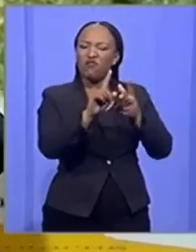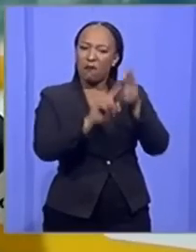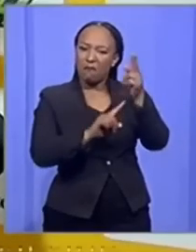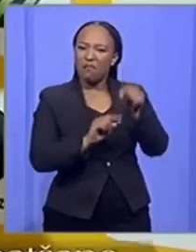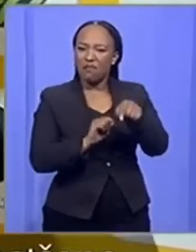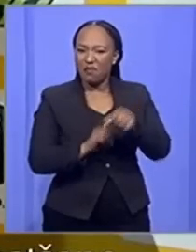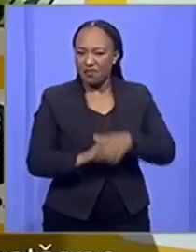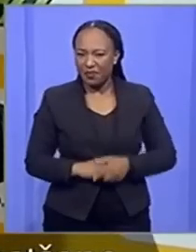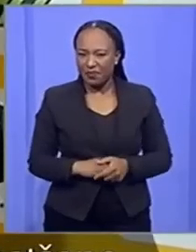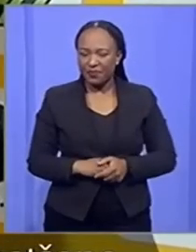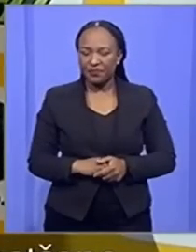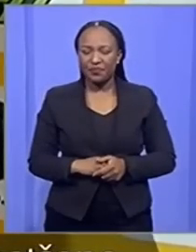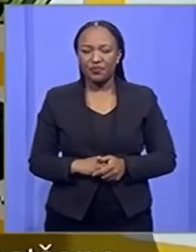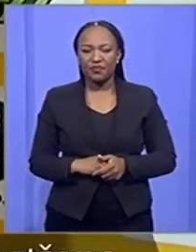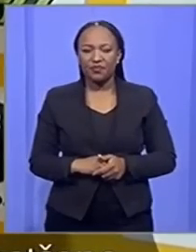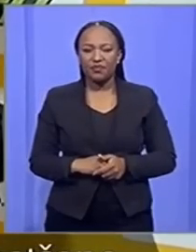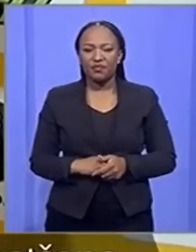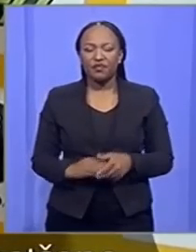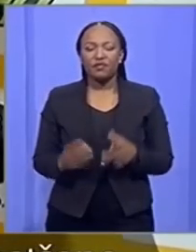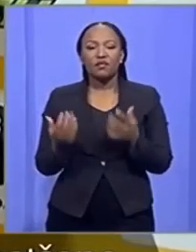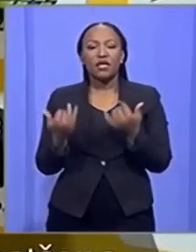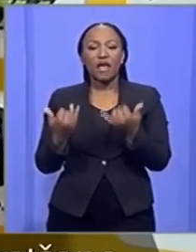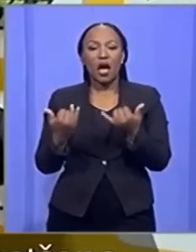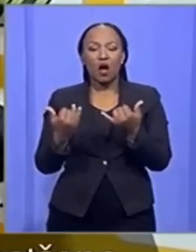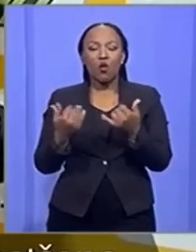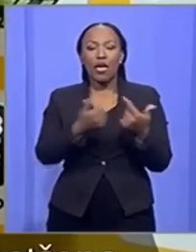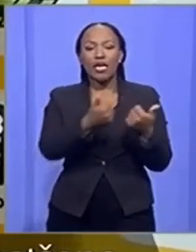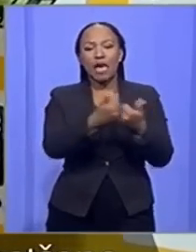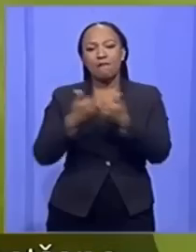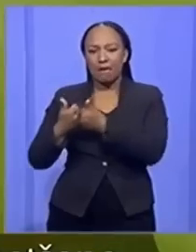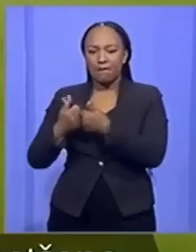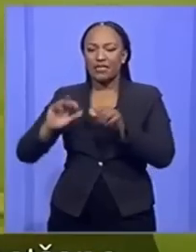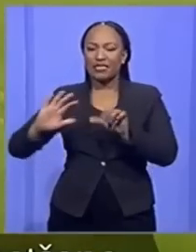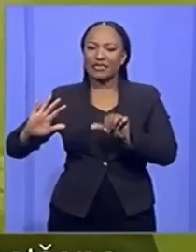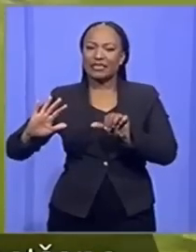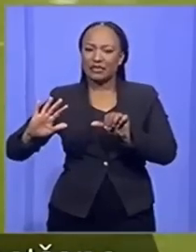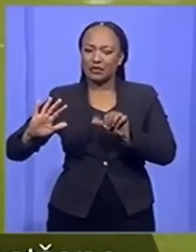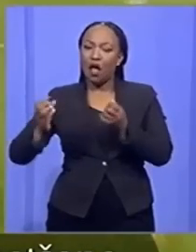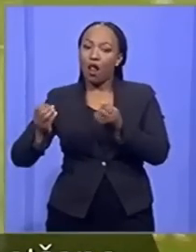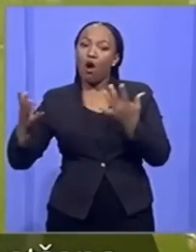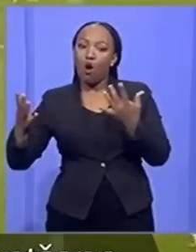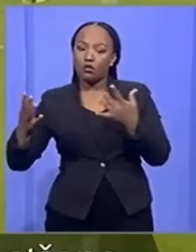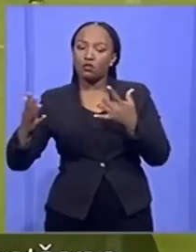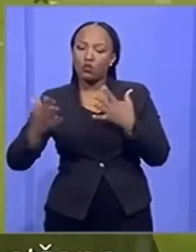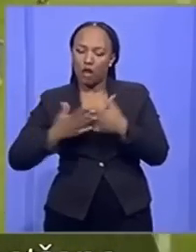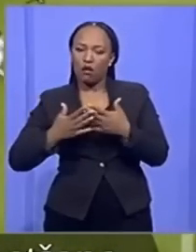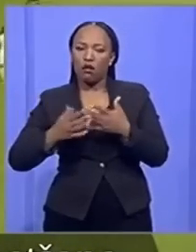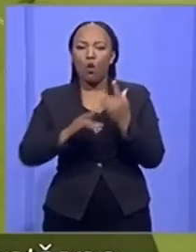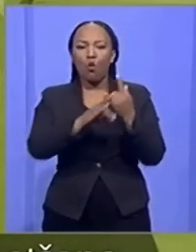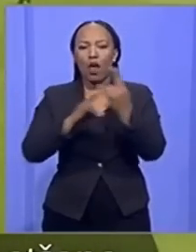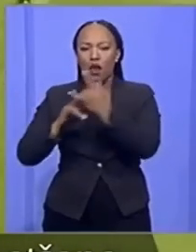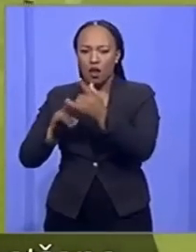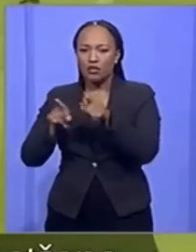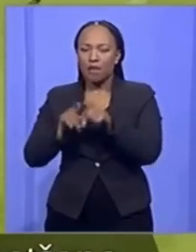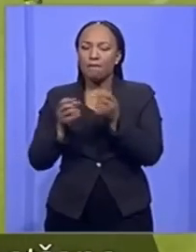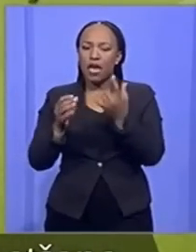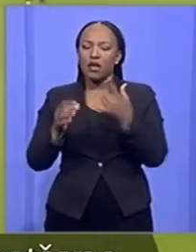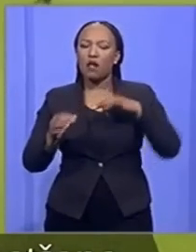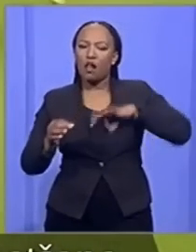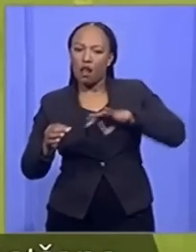There are still 6 games, so there's a lot to lose, but also a lot to win. Who are top of the Dipapading, mohlahli